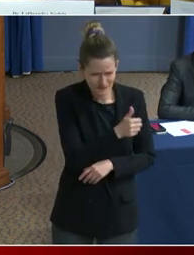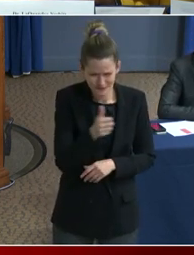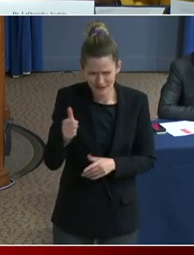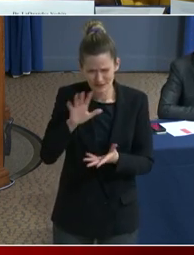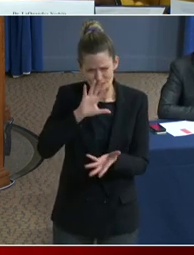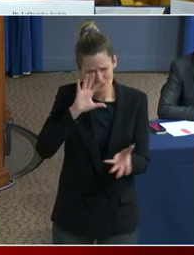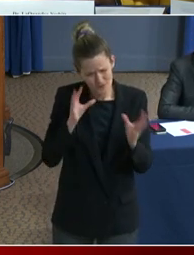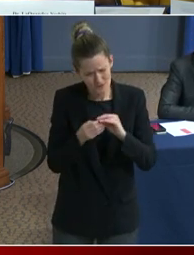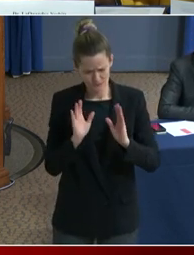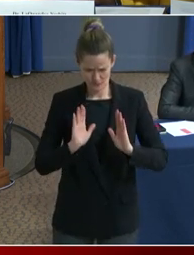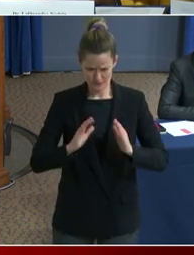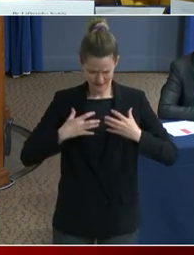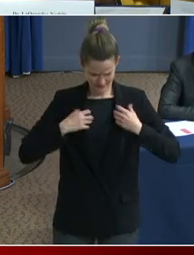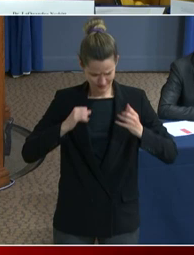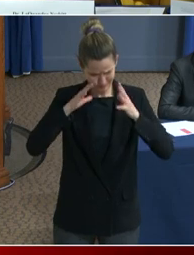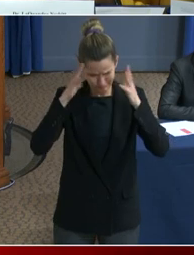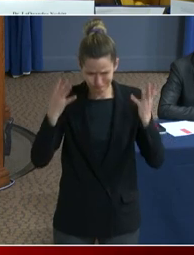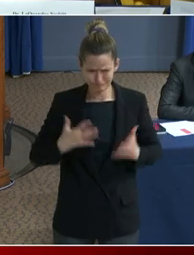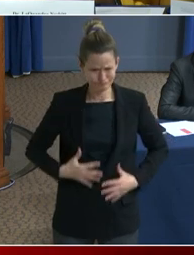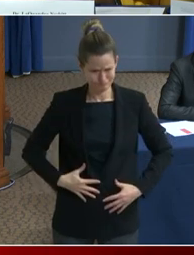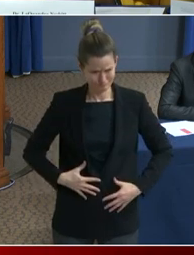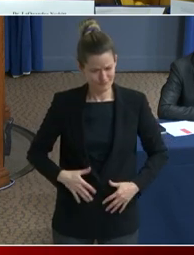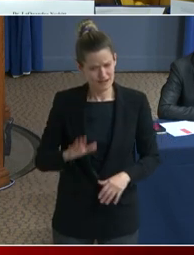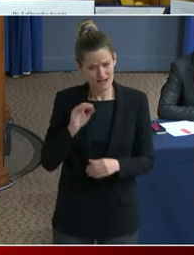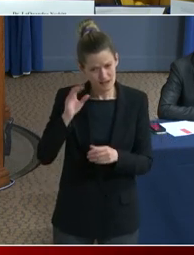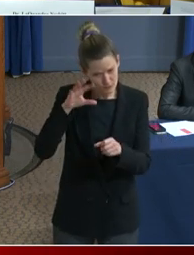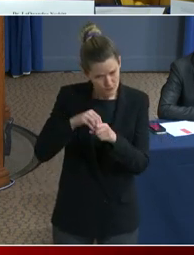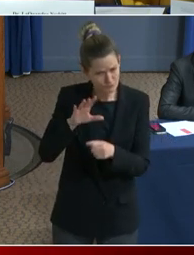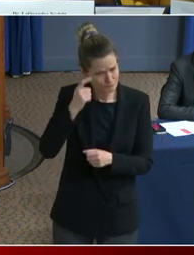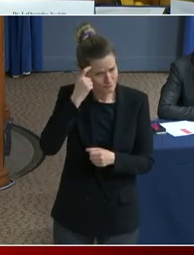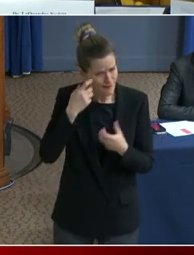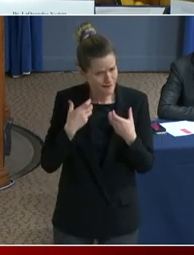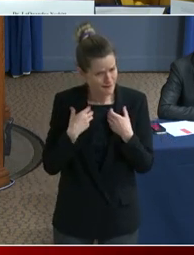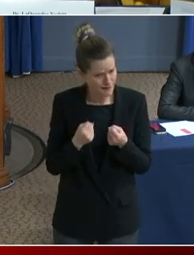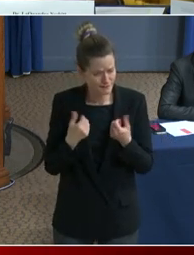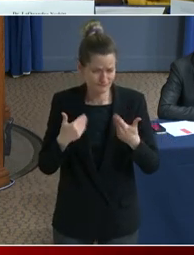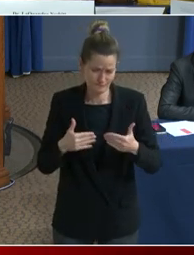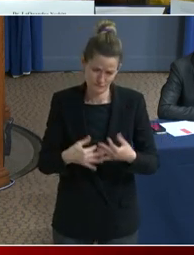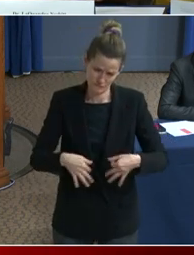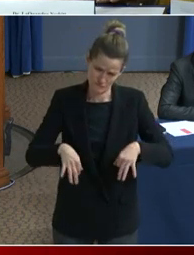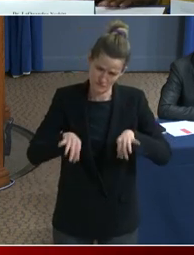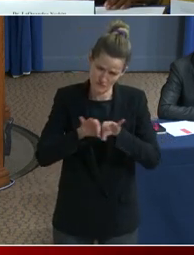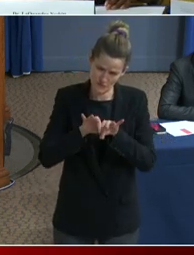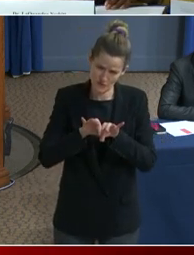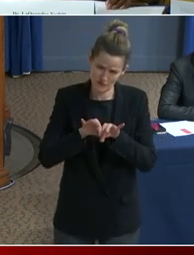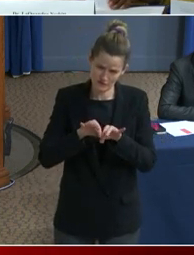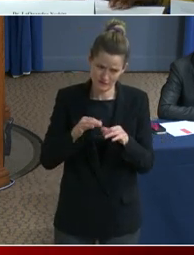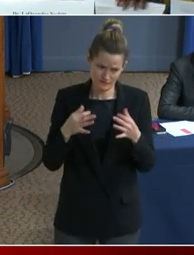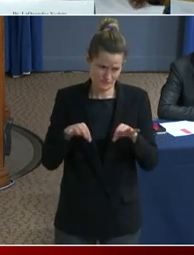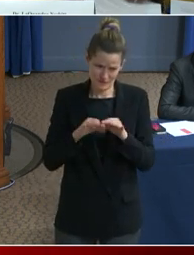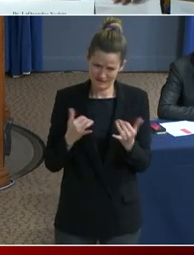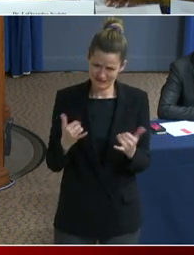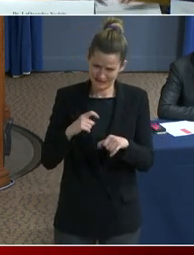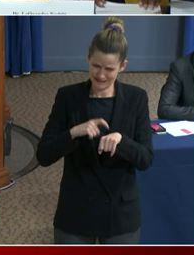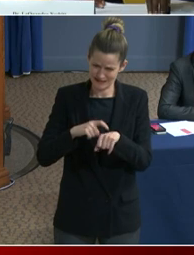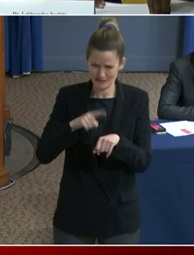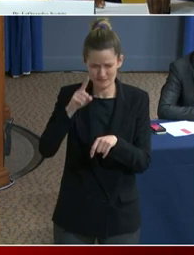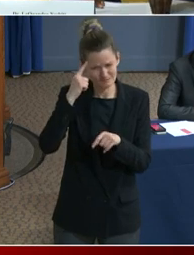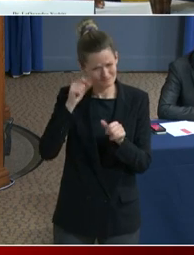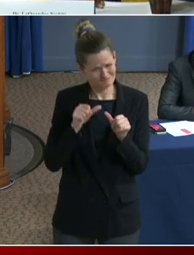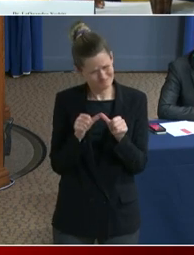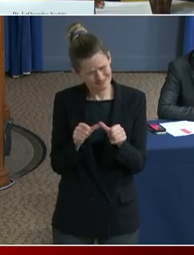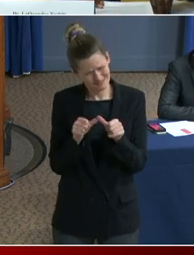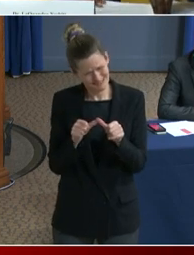your behavioral and mental health. It is a critically important time for us to remember to take care of